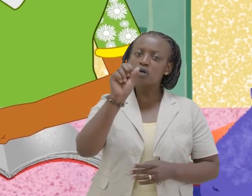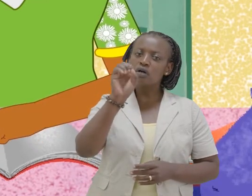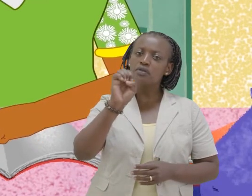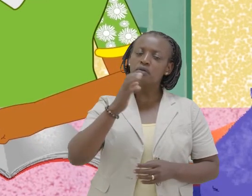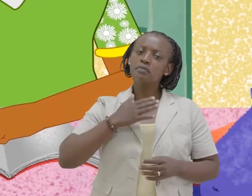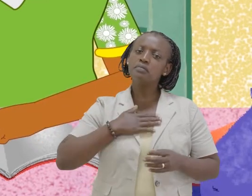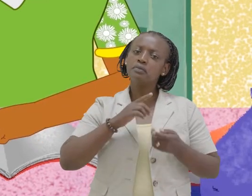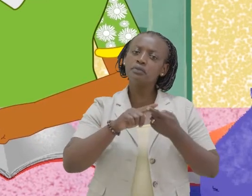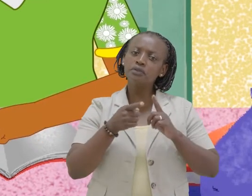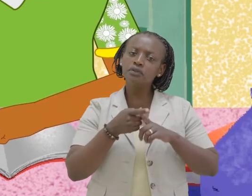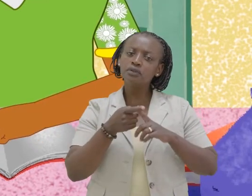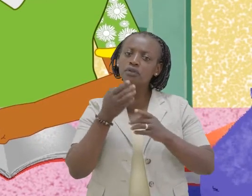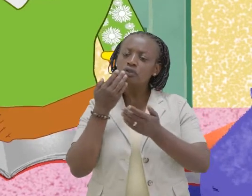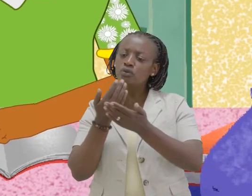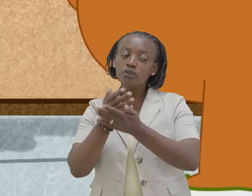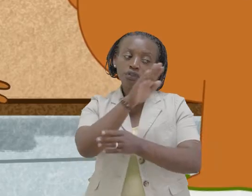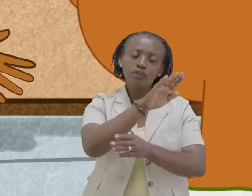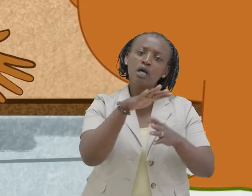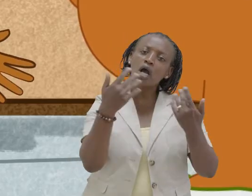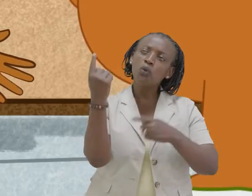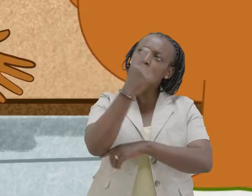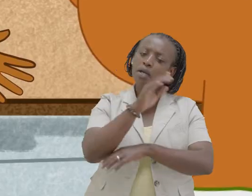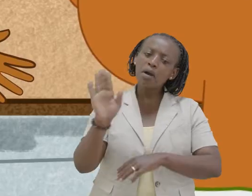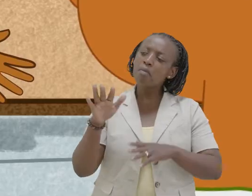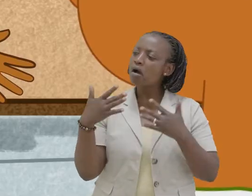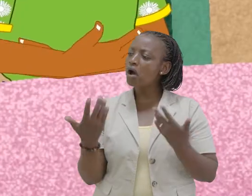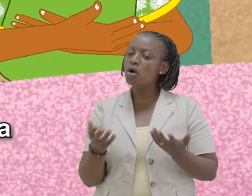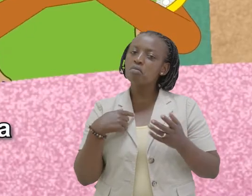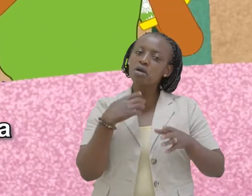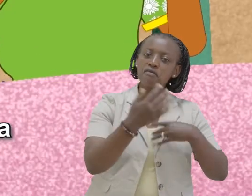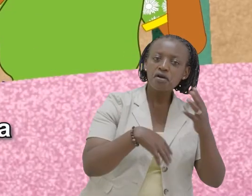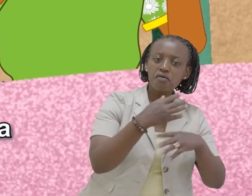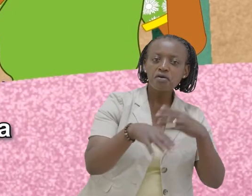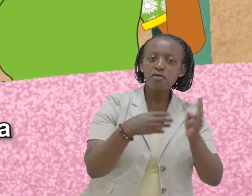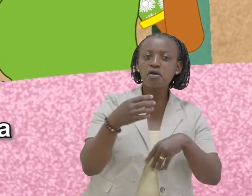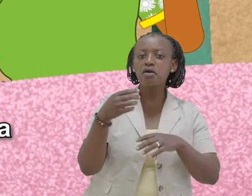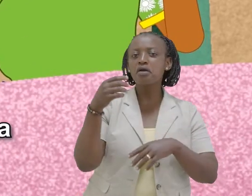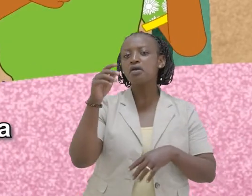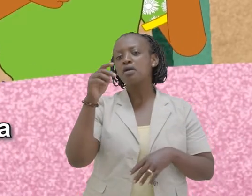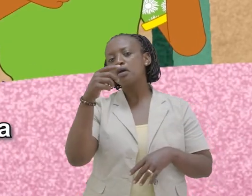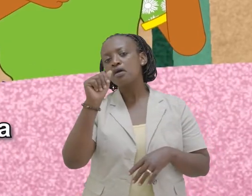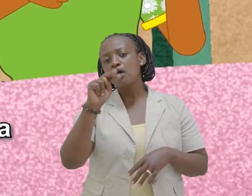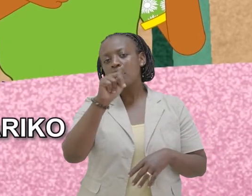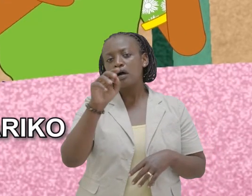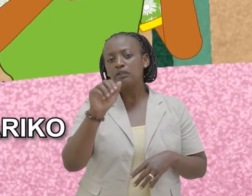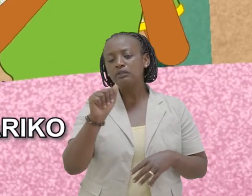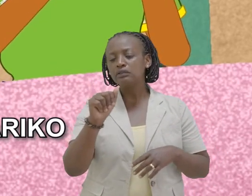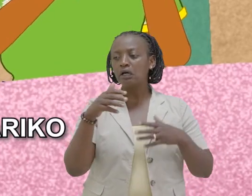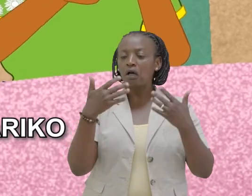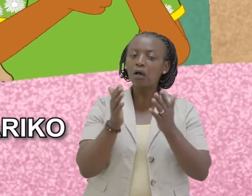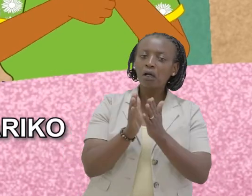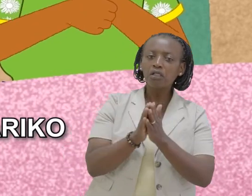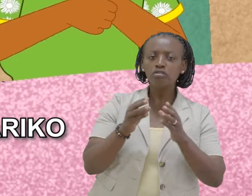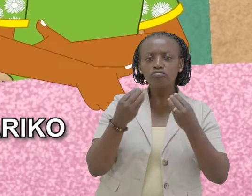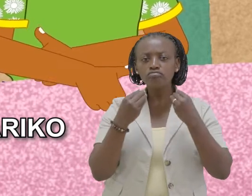What's up, my dear? Good evening. How was your day? I was playing with Ganza and Keza. Mr. Ptishimo